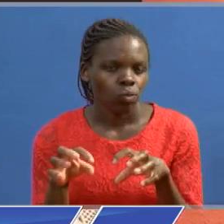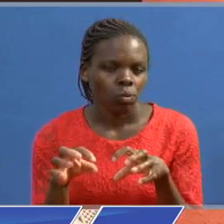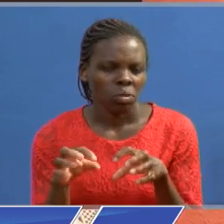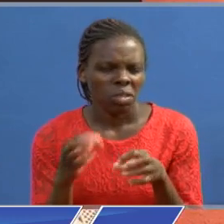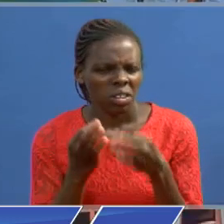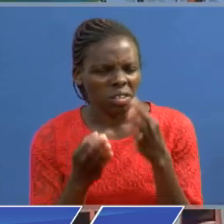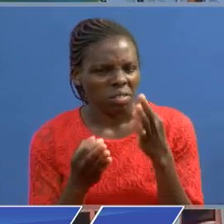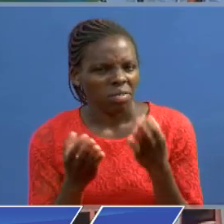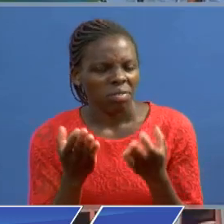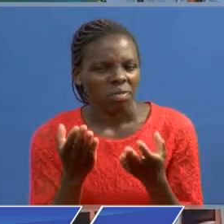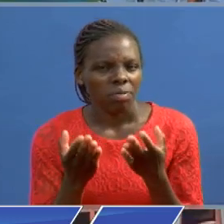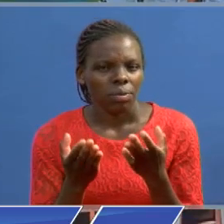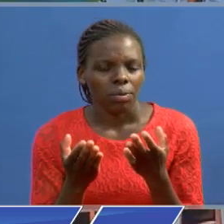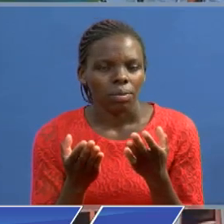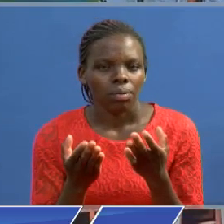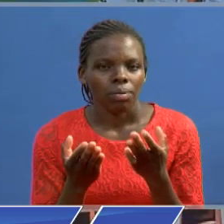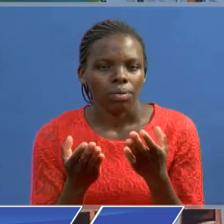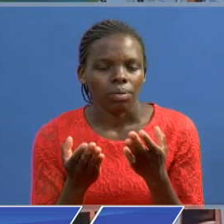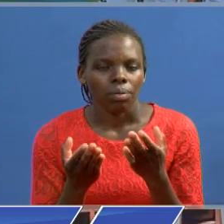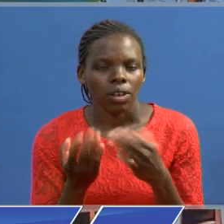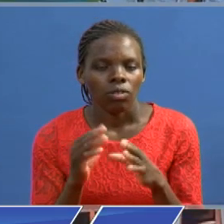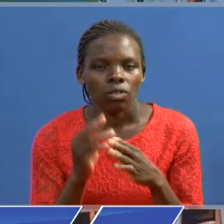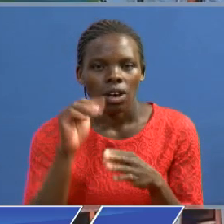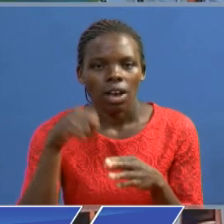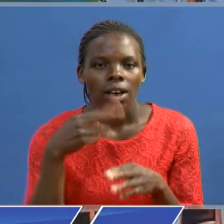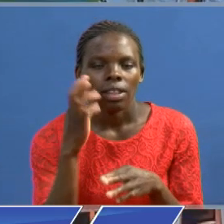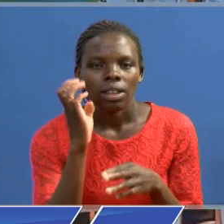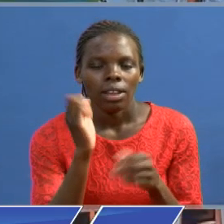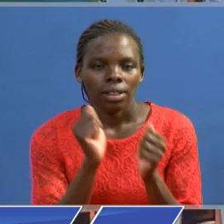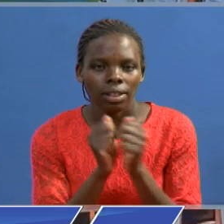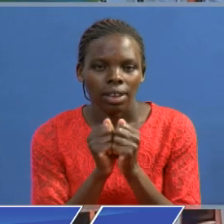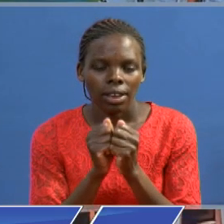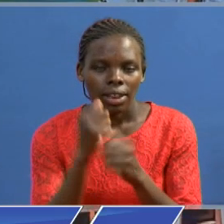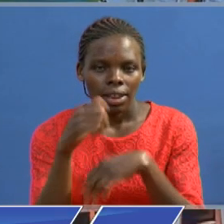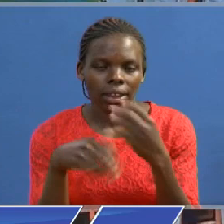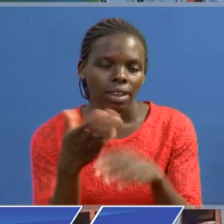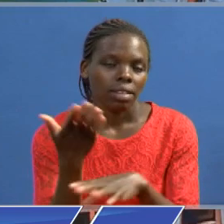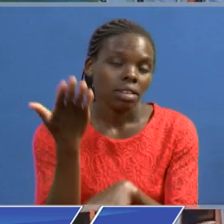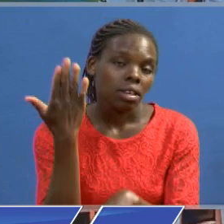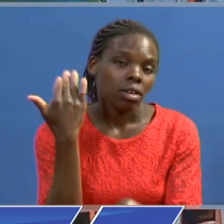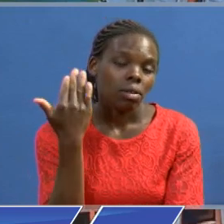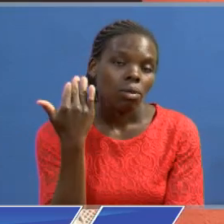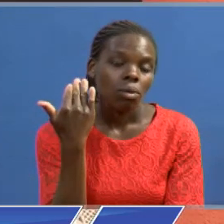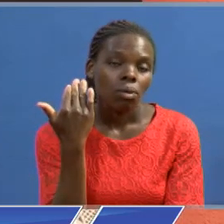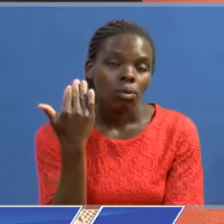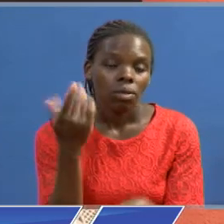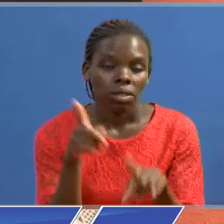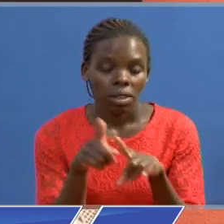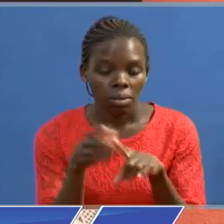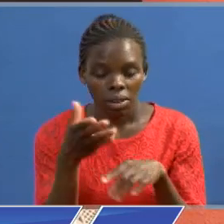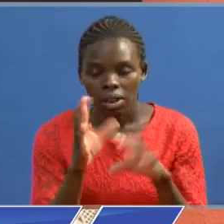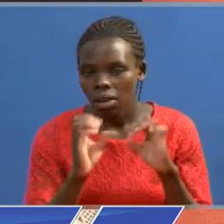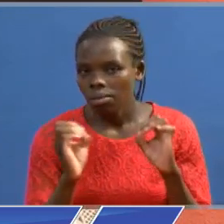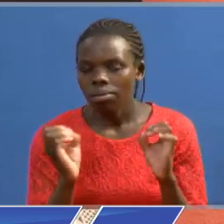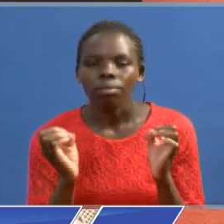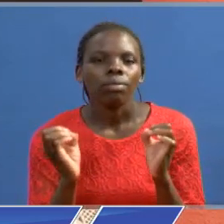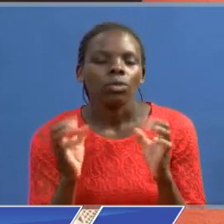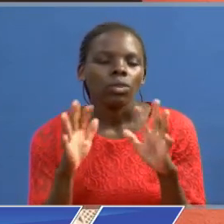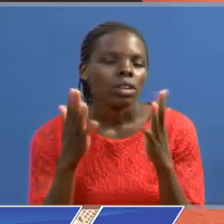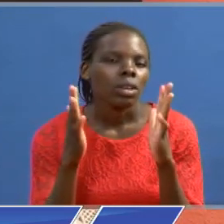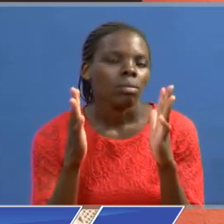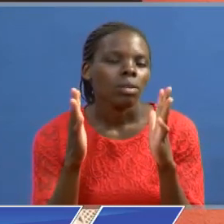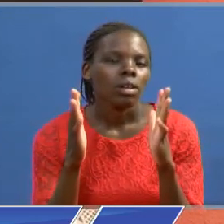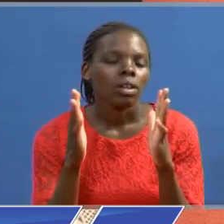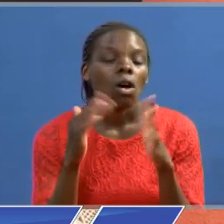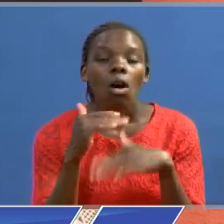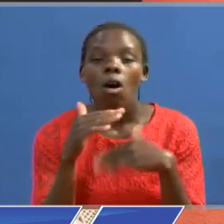find what would have passed for art like 10 years ago is not the same thing as right now. Celebrate the arts,